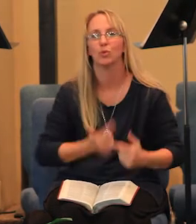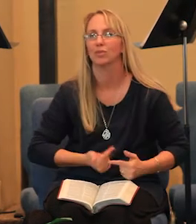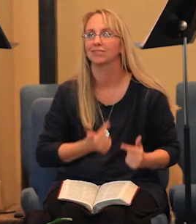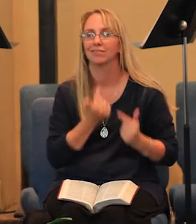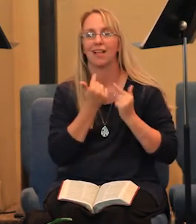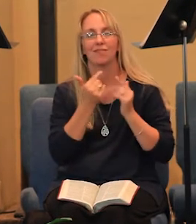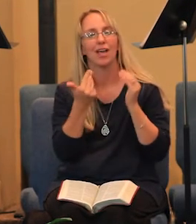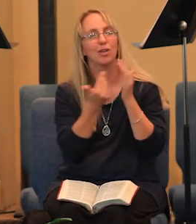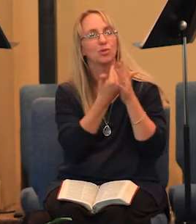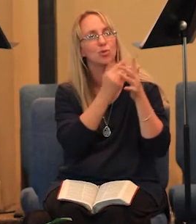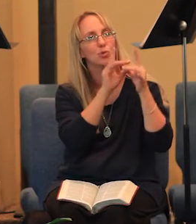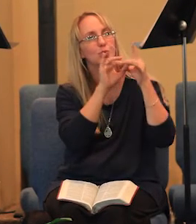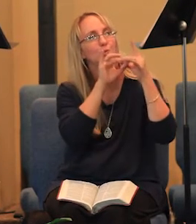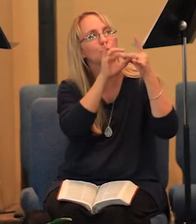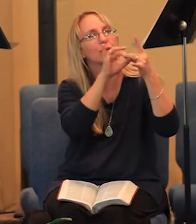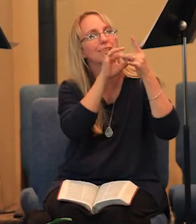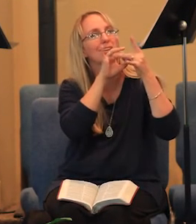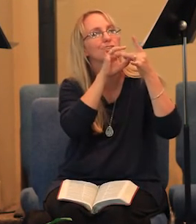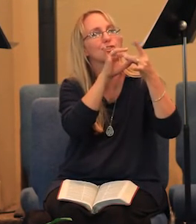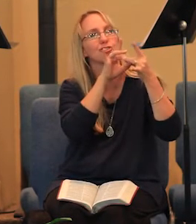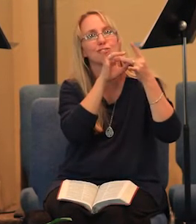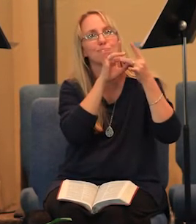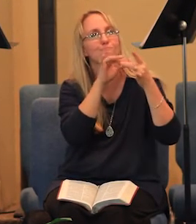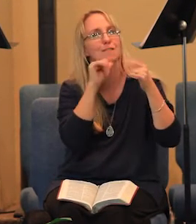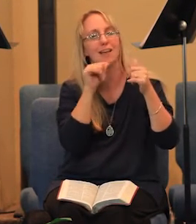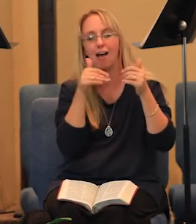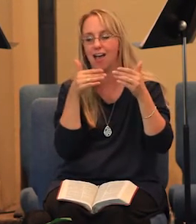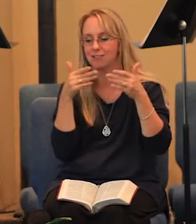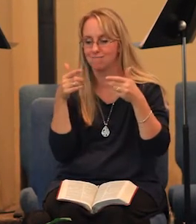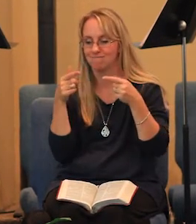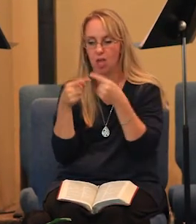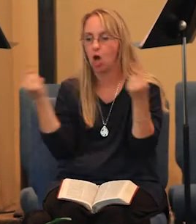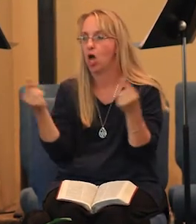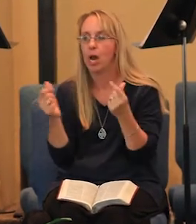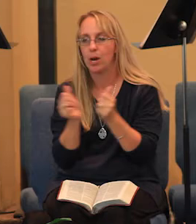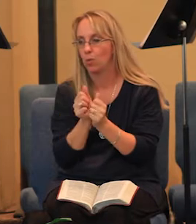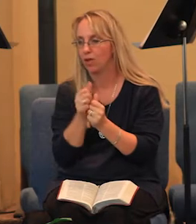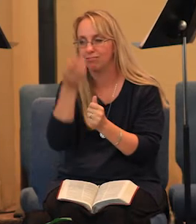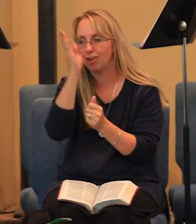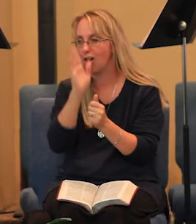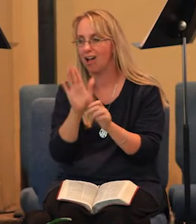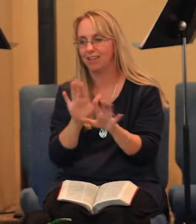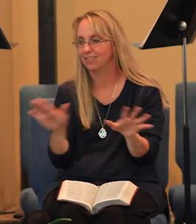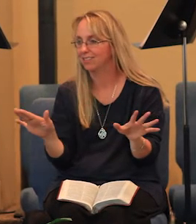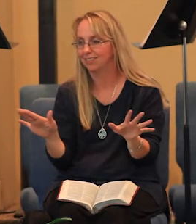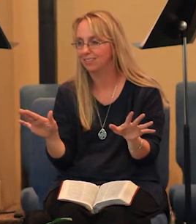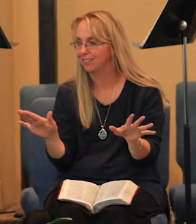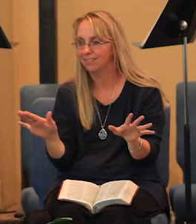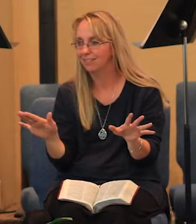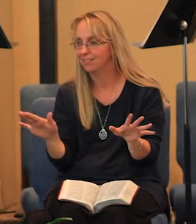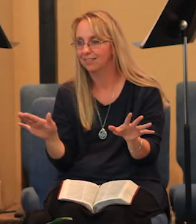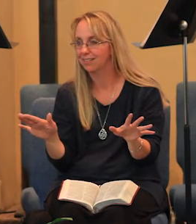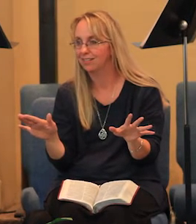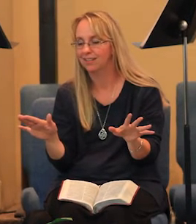that new relationship, no longer at odds, at enmity with God, being God's enemy,